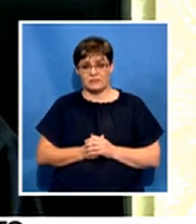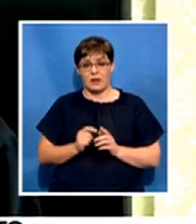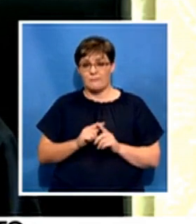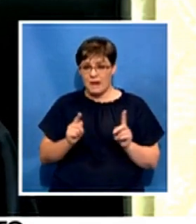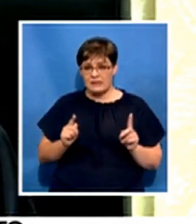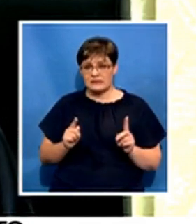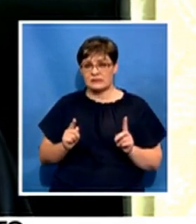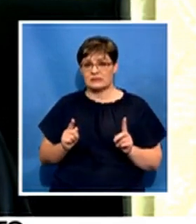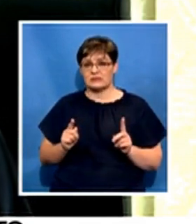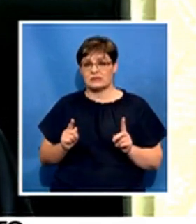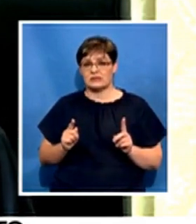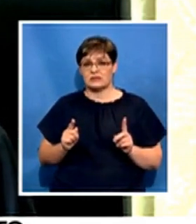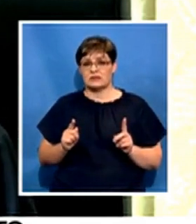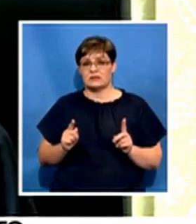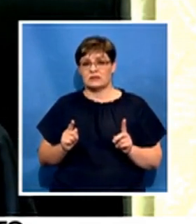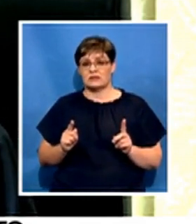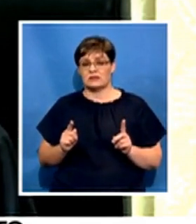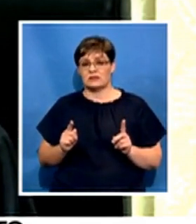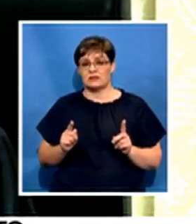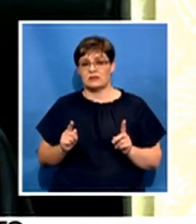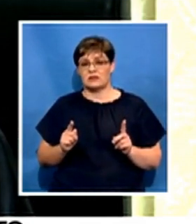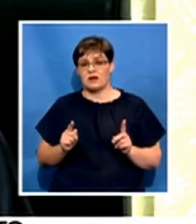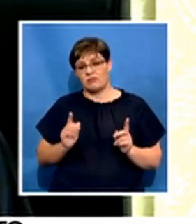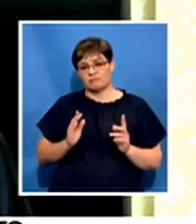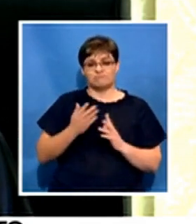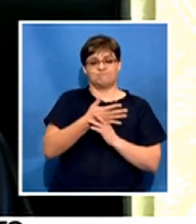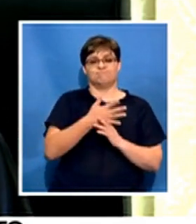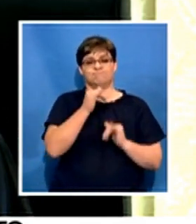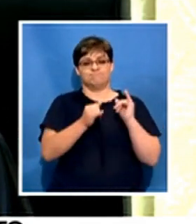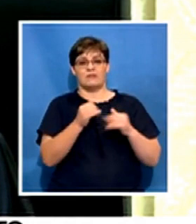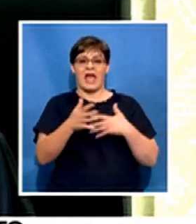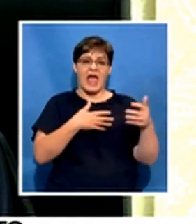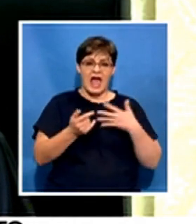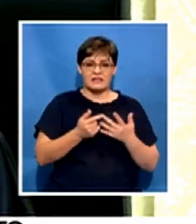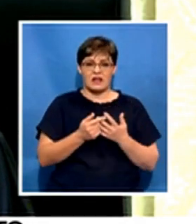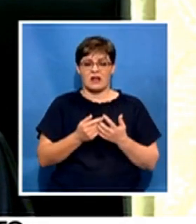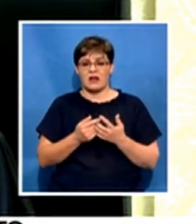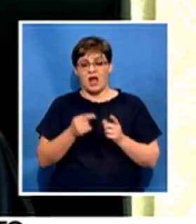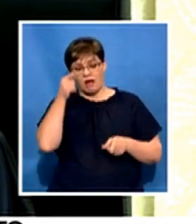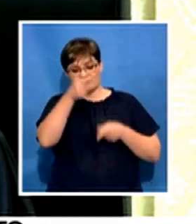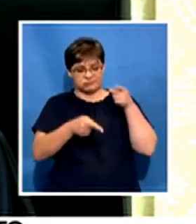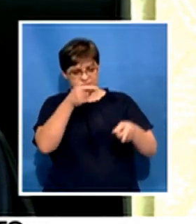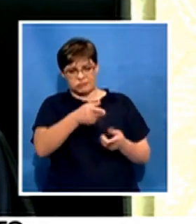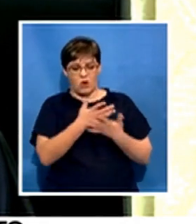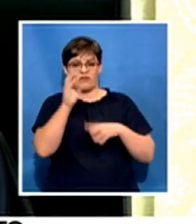is a critical intervention towards dealing with the massive allegation of corruption and the PIC, at